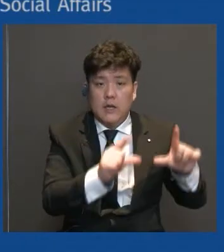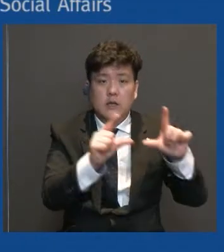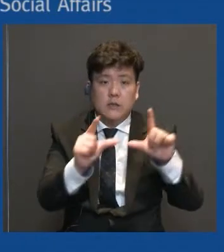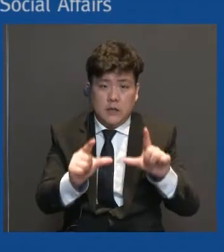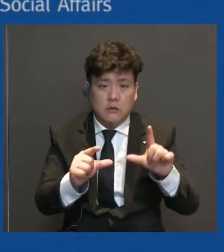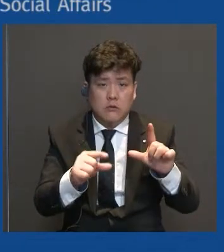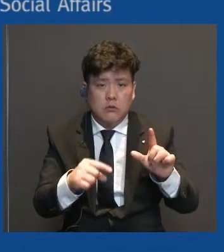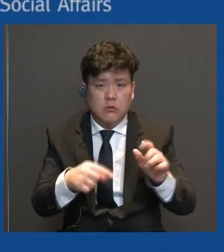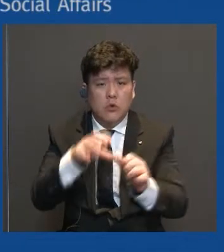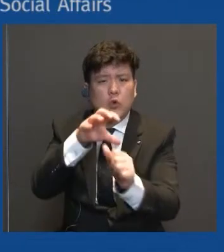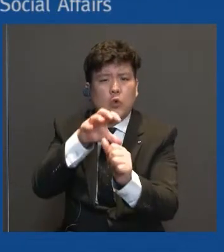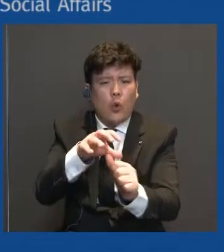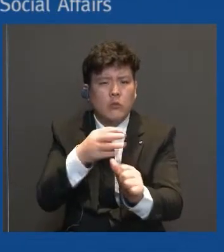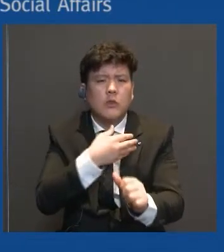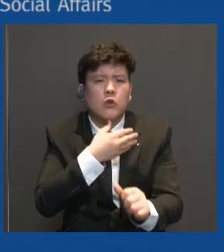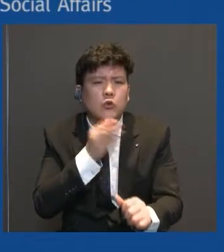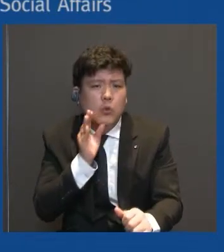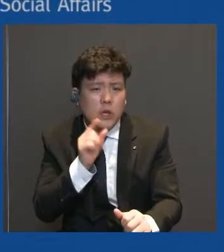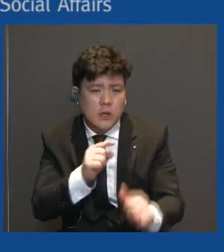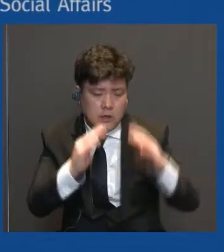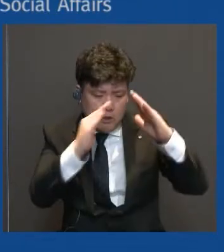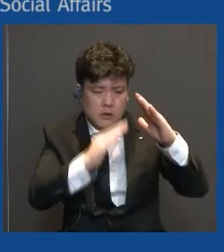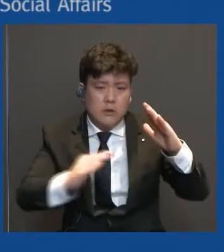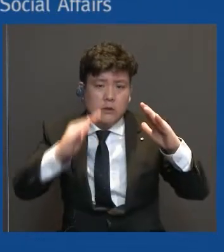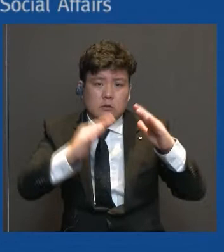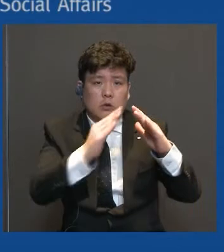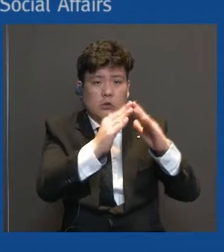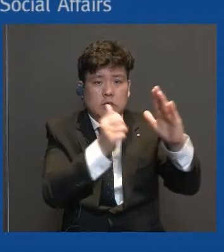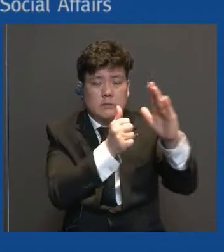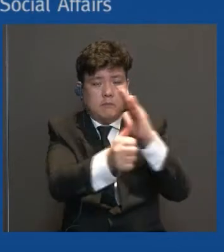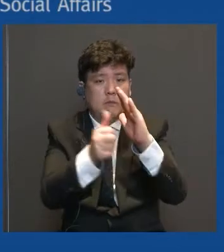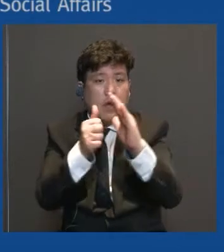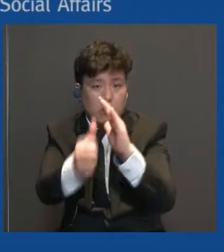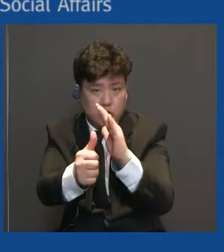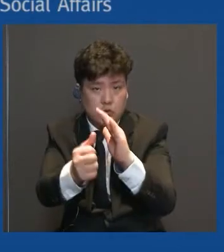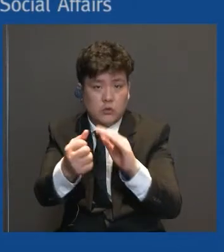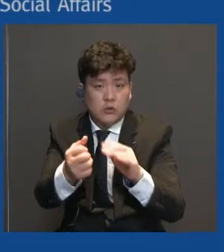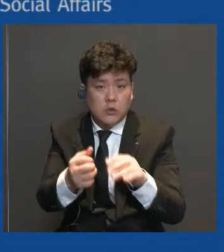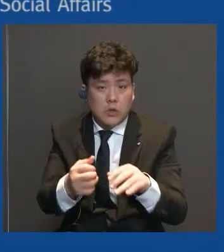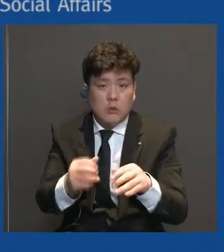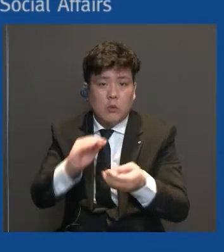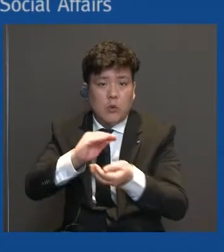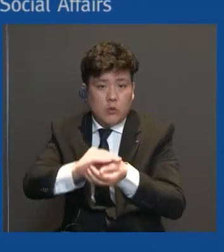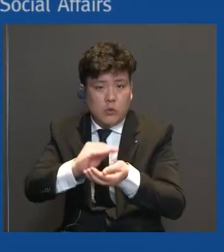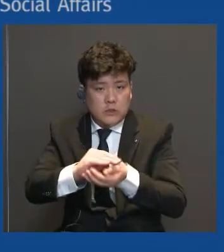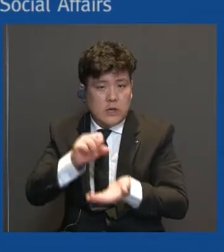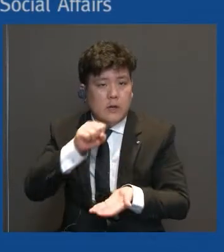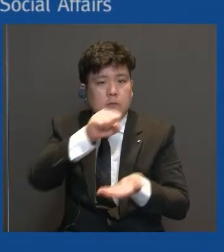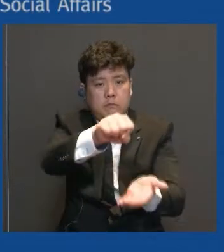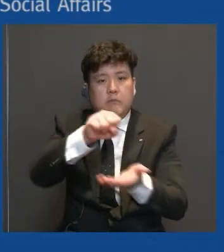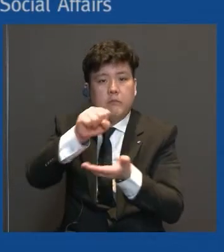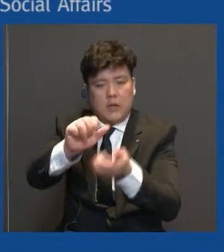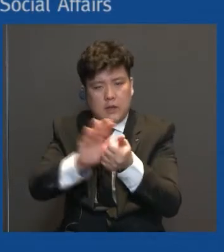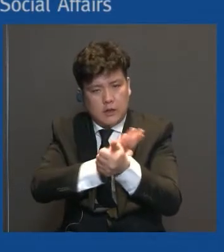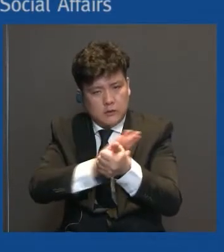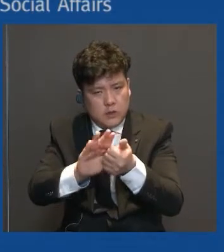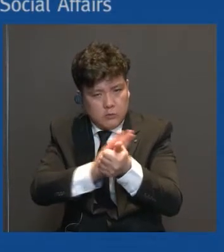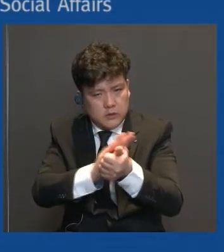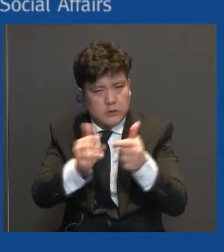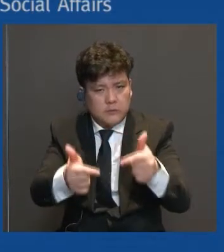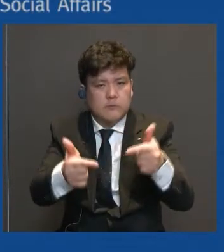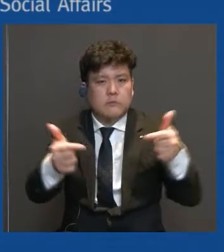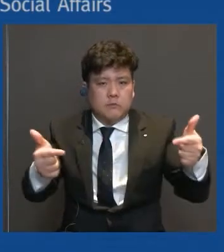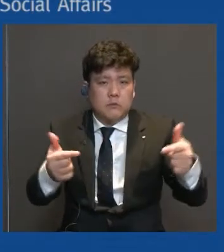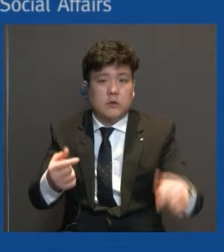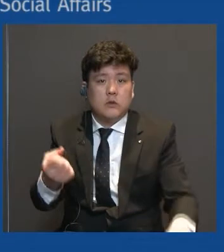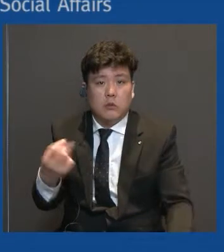Technology use in the field of social and elder care services could be a promising solution. AI,